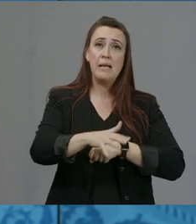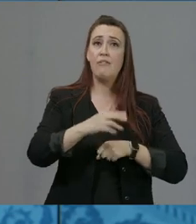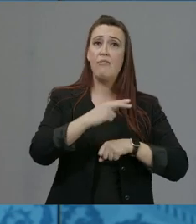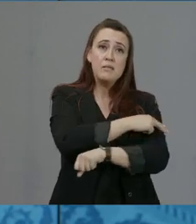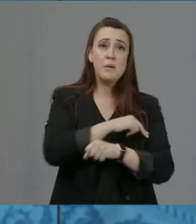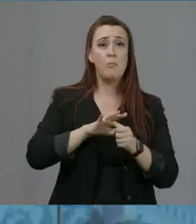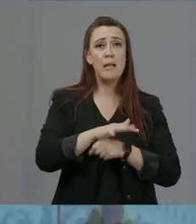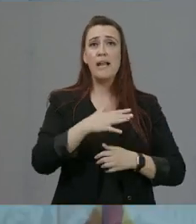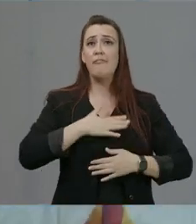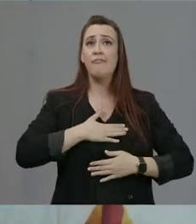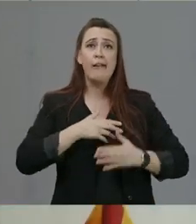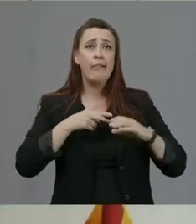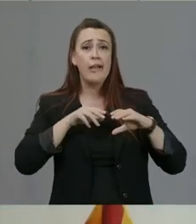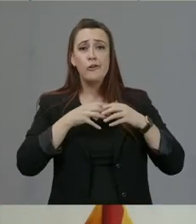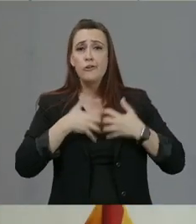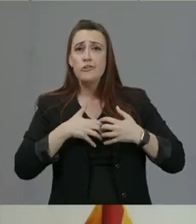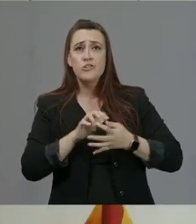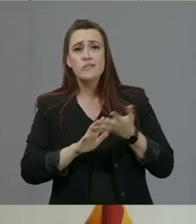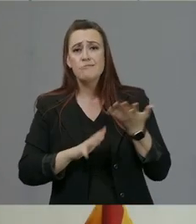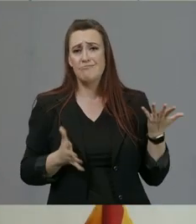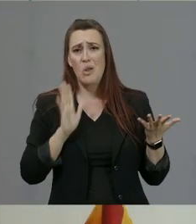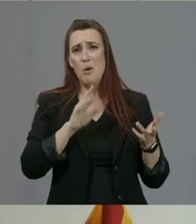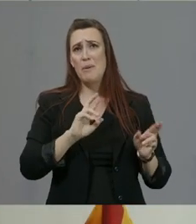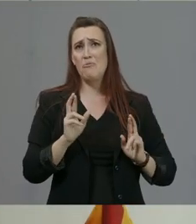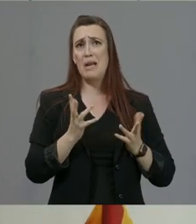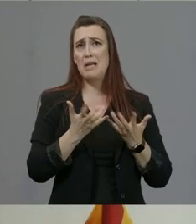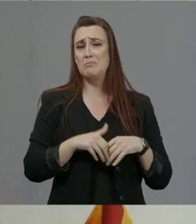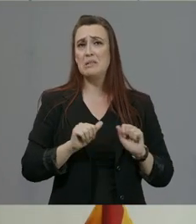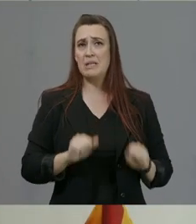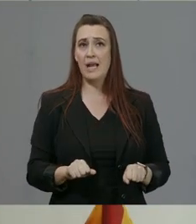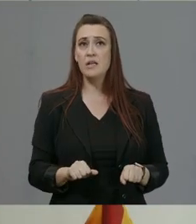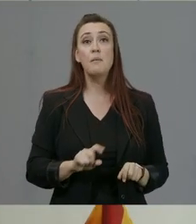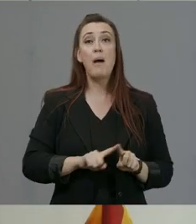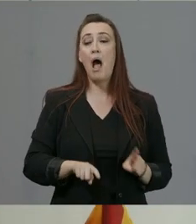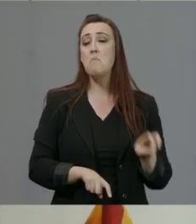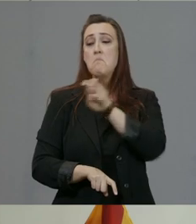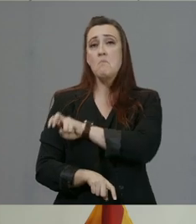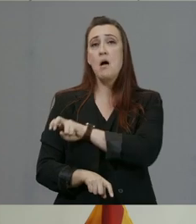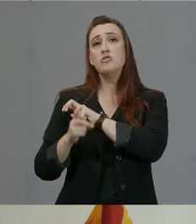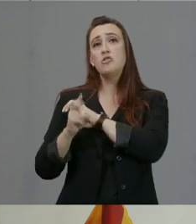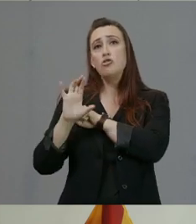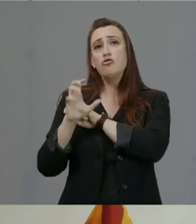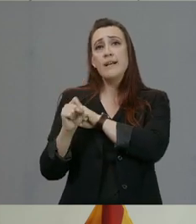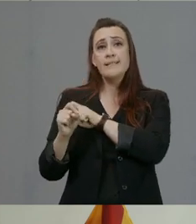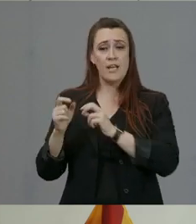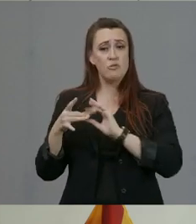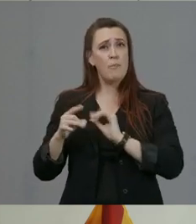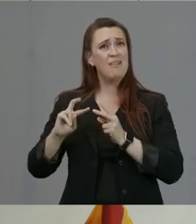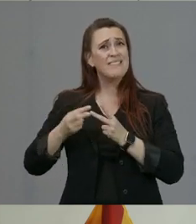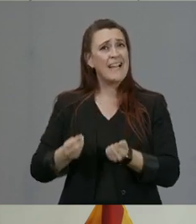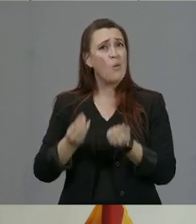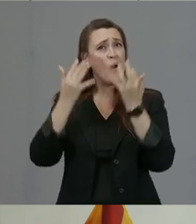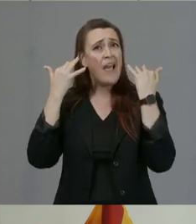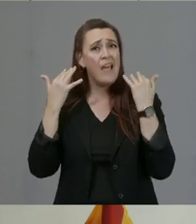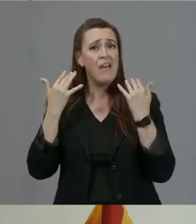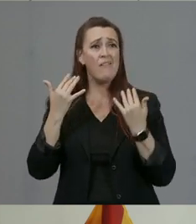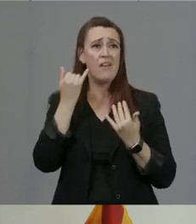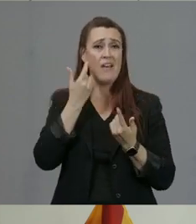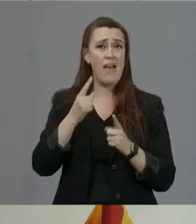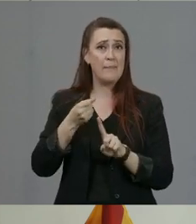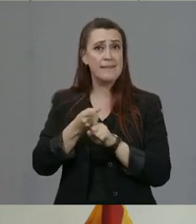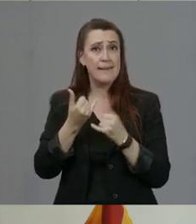Dr. Christ, will you talk about this idea of a second wave, both at this time and then what's possible